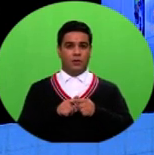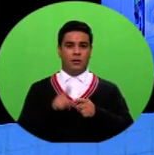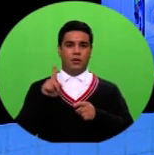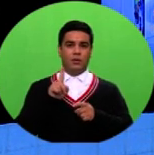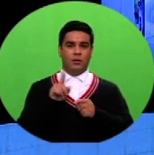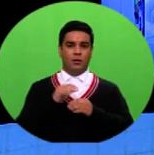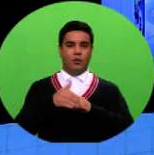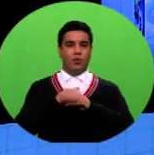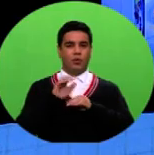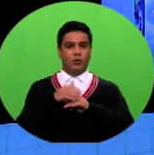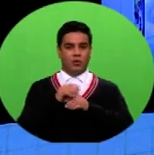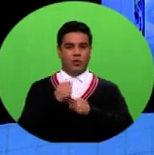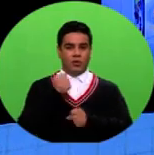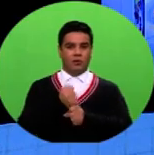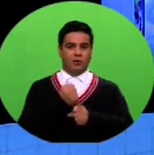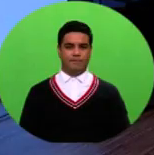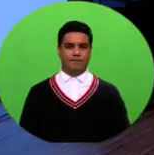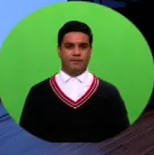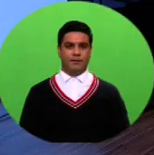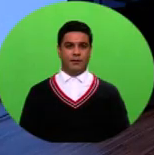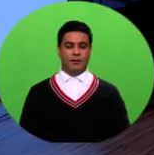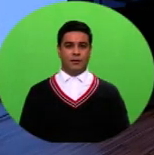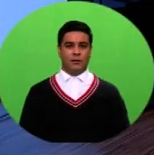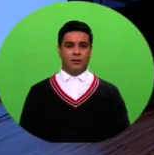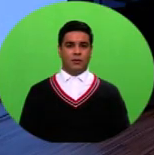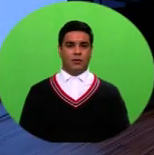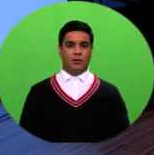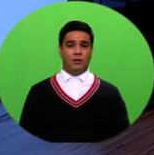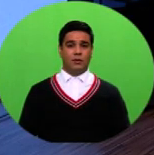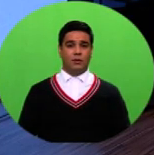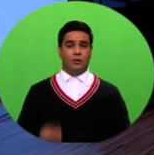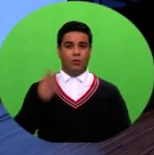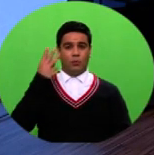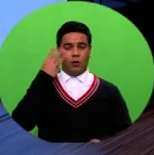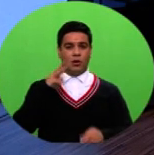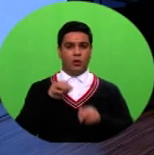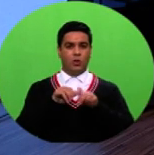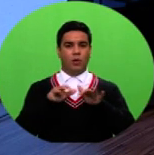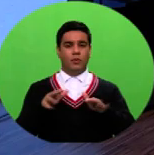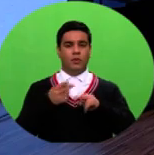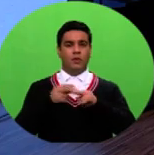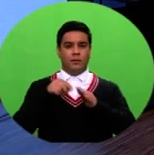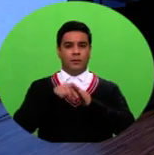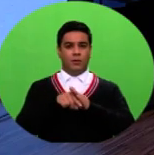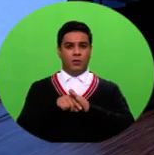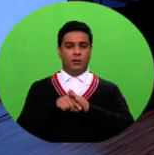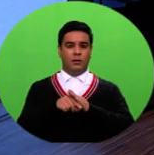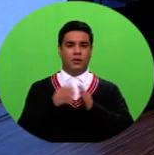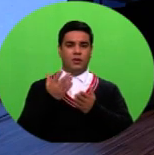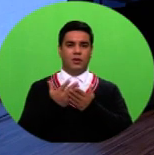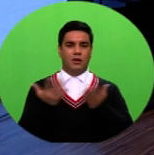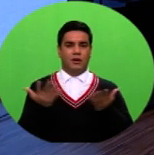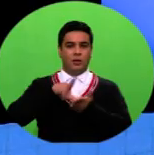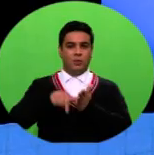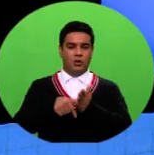bir qutucha yasashimiz mumkin. Modelning yoyilmasi. Shunda modelning qandaydir